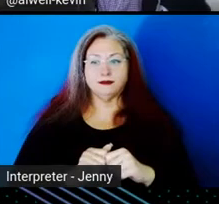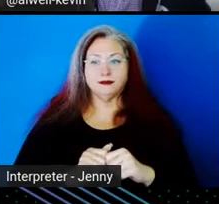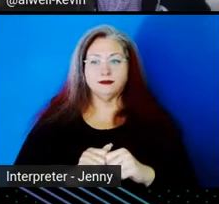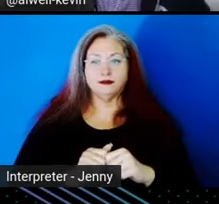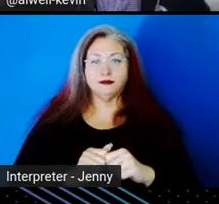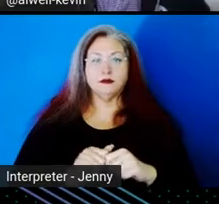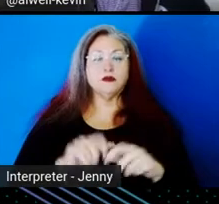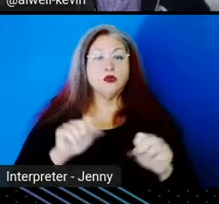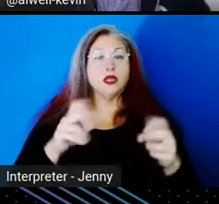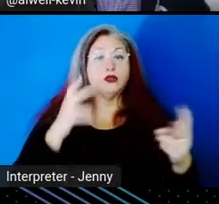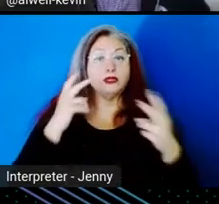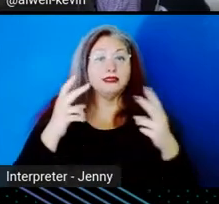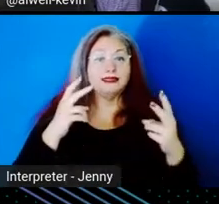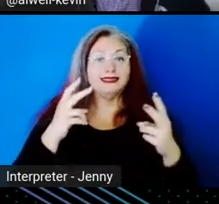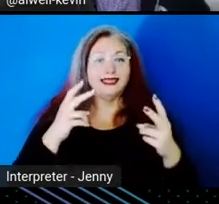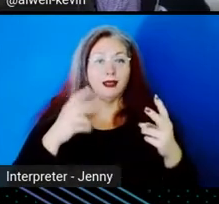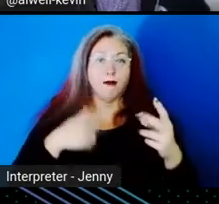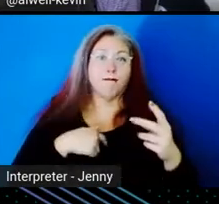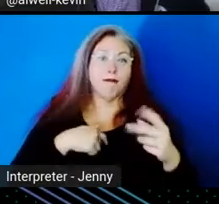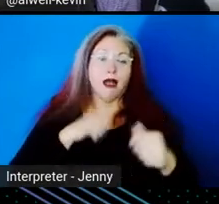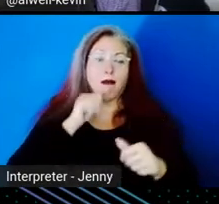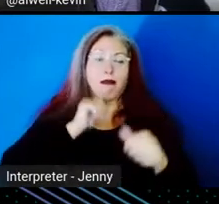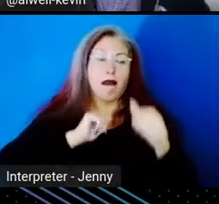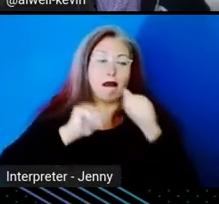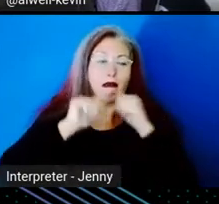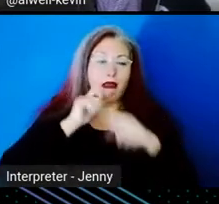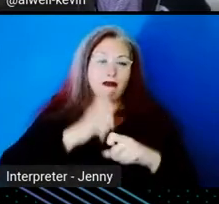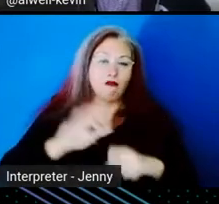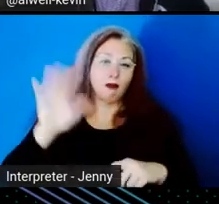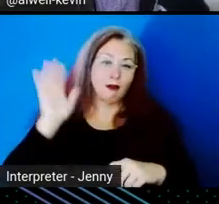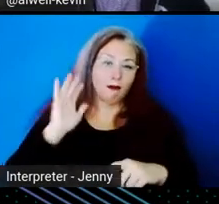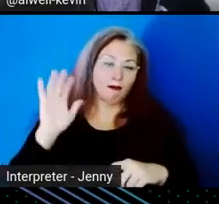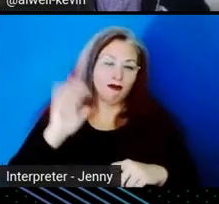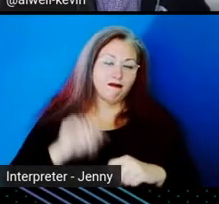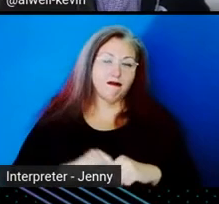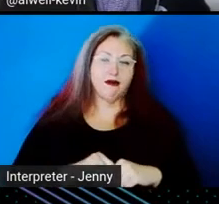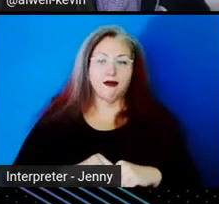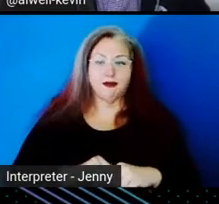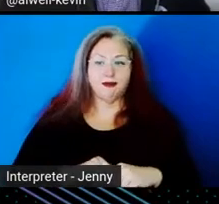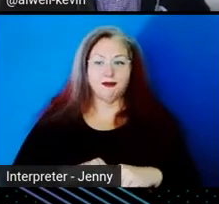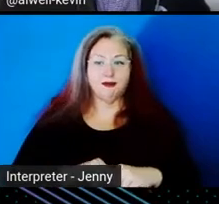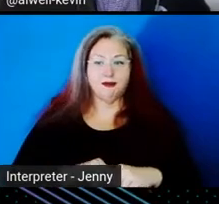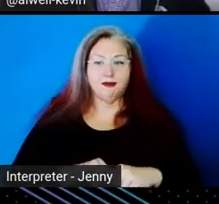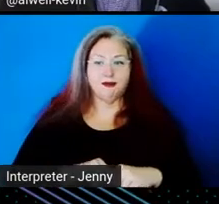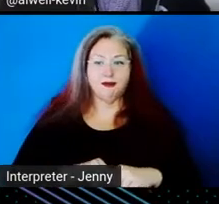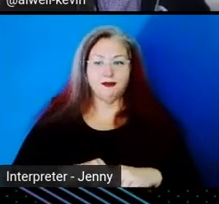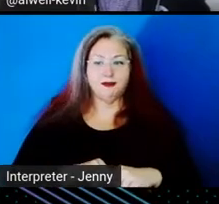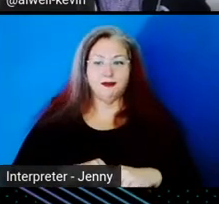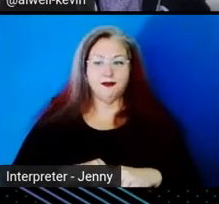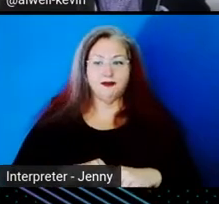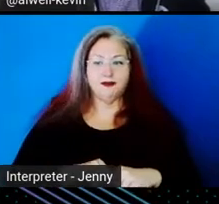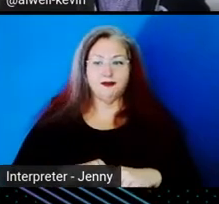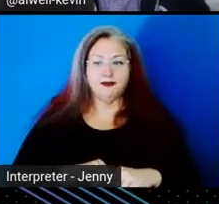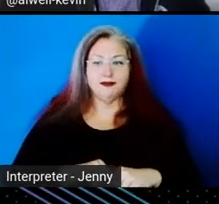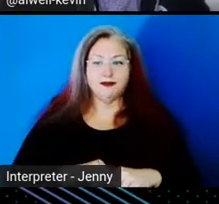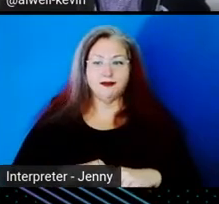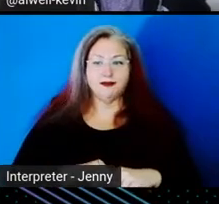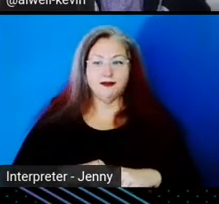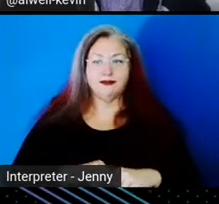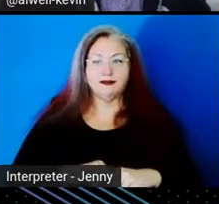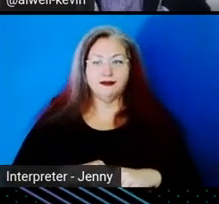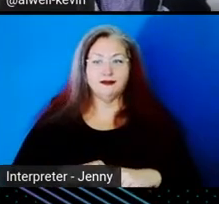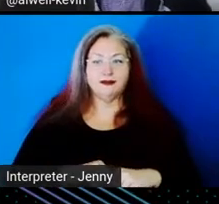And now you can see some of the pain that I had experienced in the past. And so good news is that you don't have to experience that